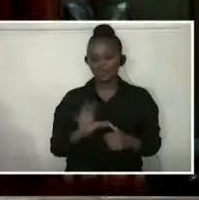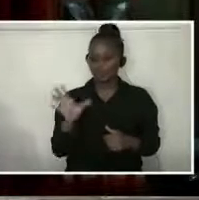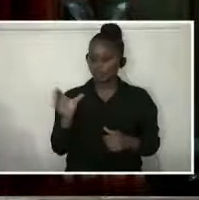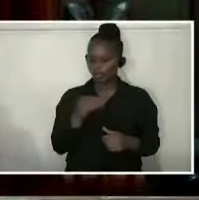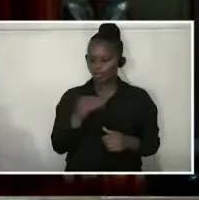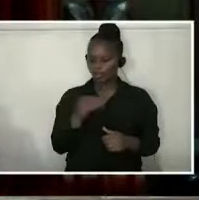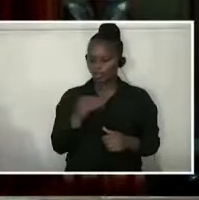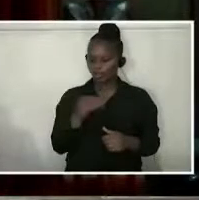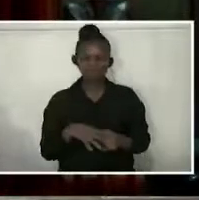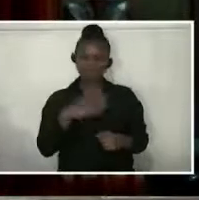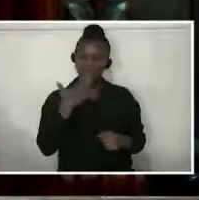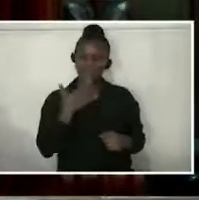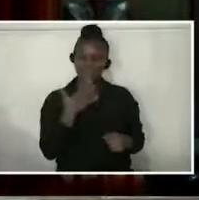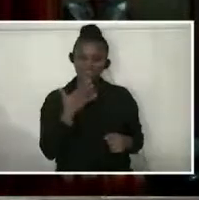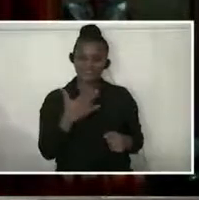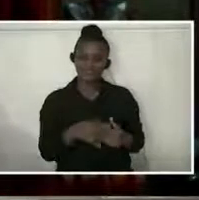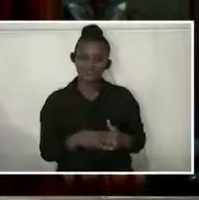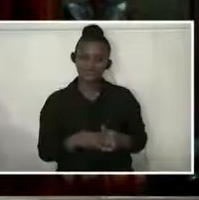Thank you.